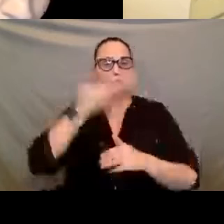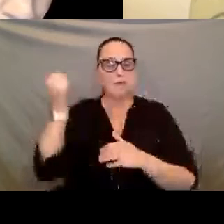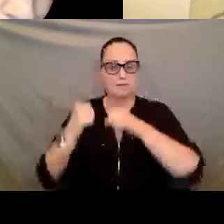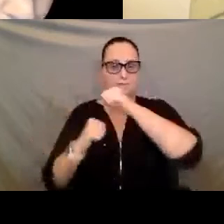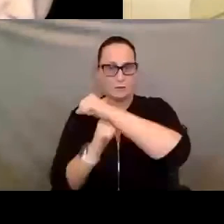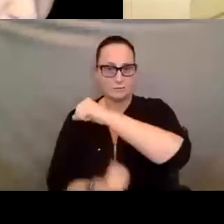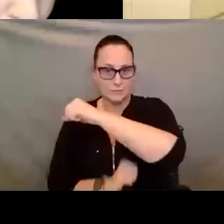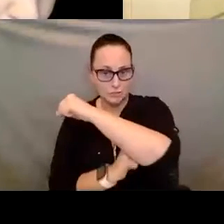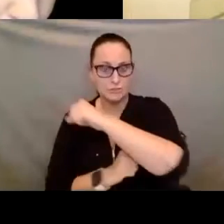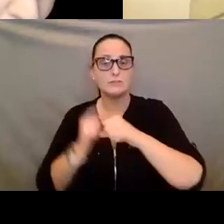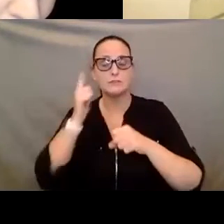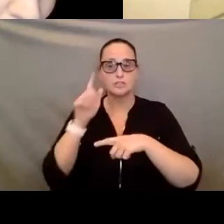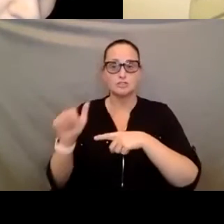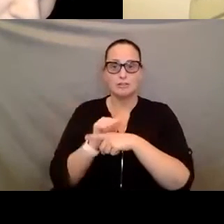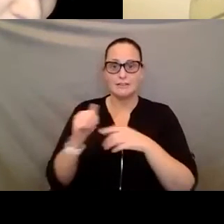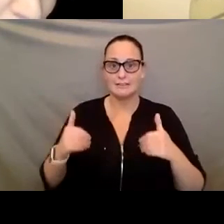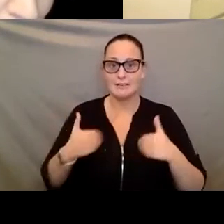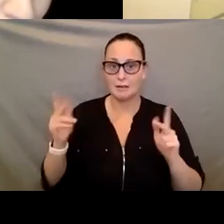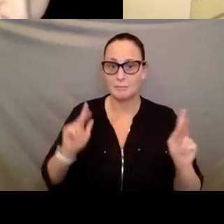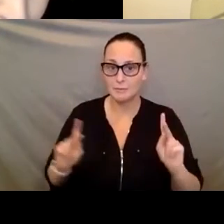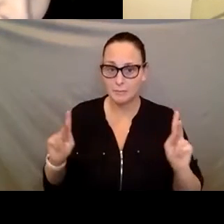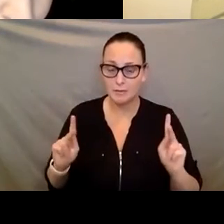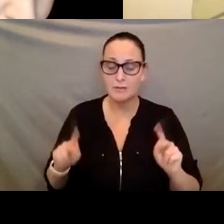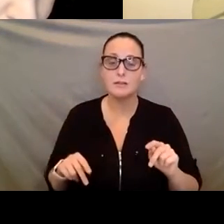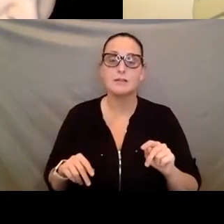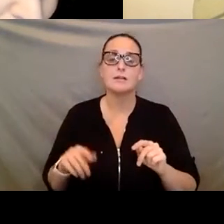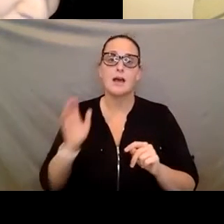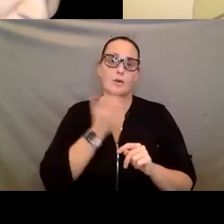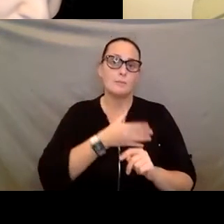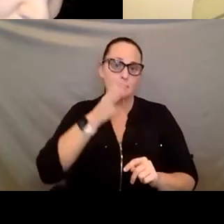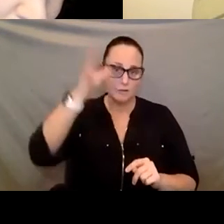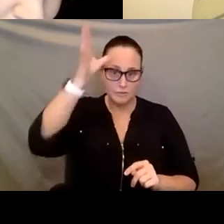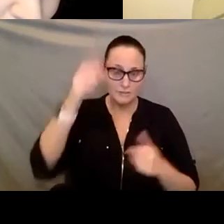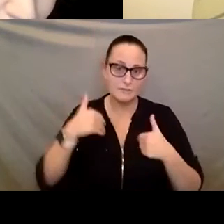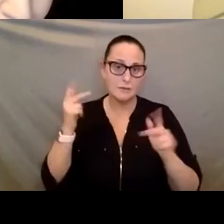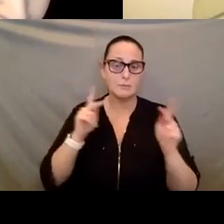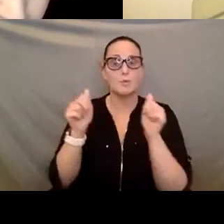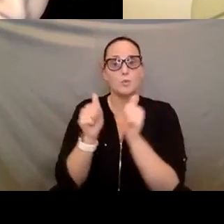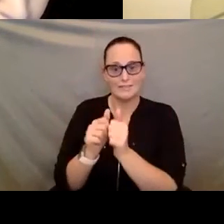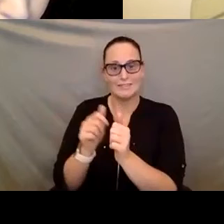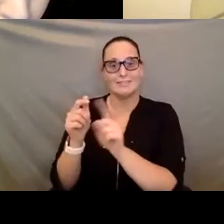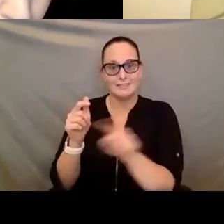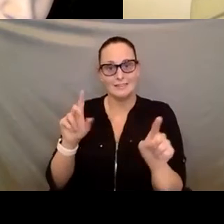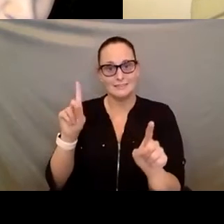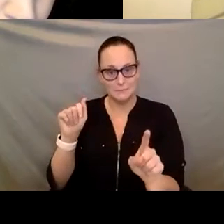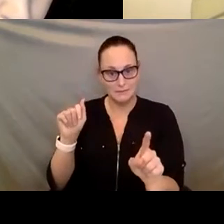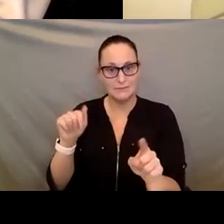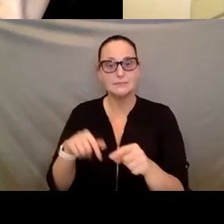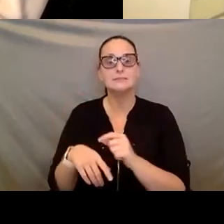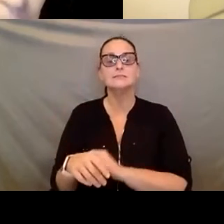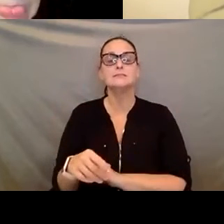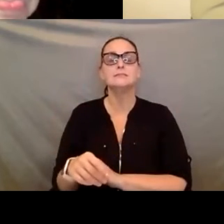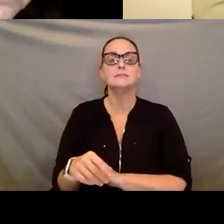by training our young people and, our parents of young people with disabilities